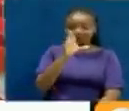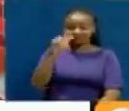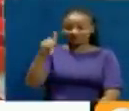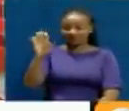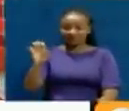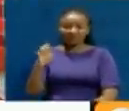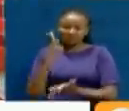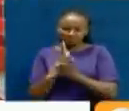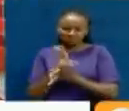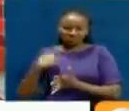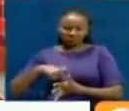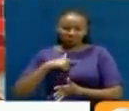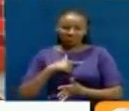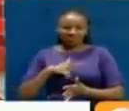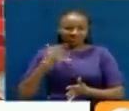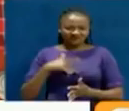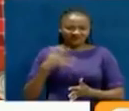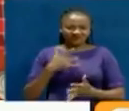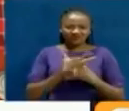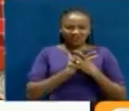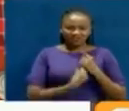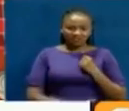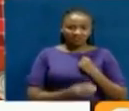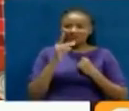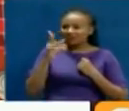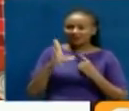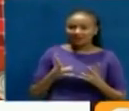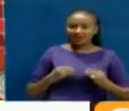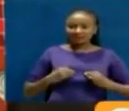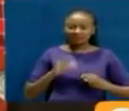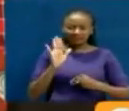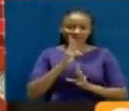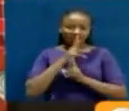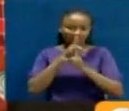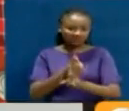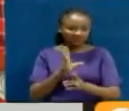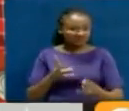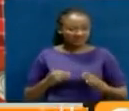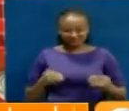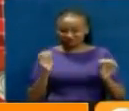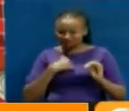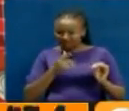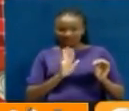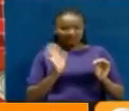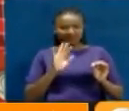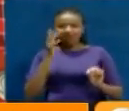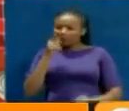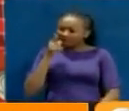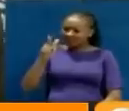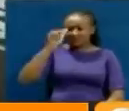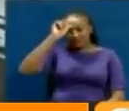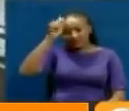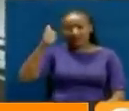we were somehow disappointed, of which hata hizo results hakuzi accept. Alikata hizo results, maana ni mtoto